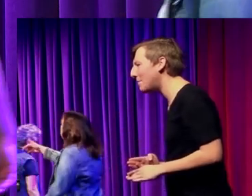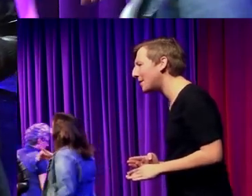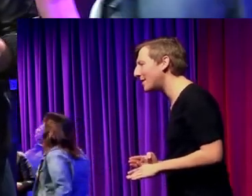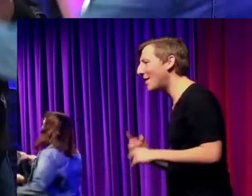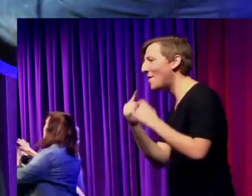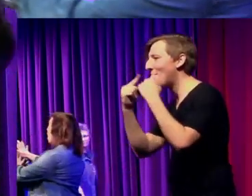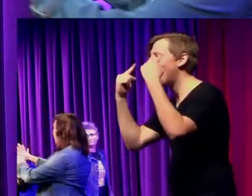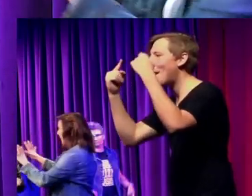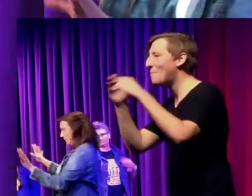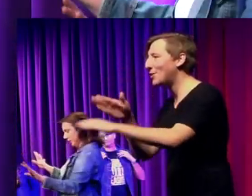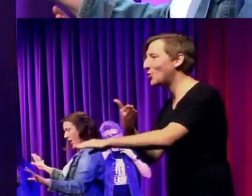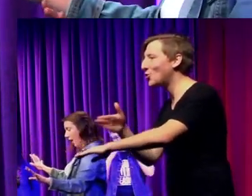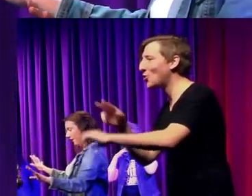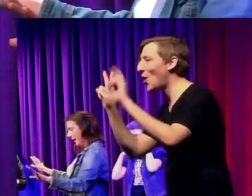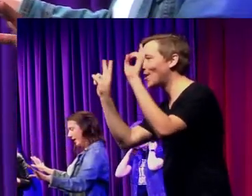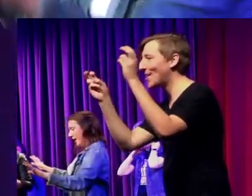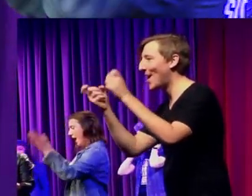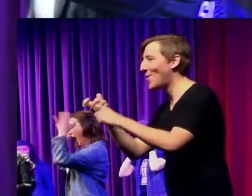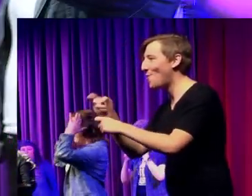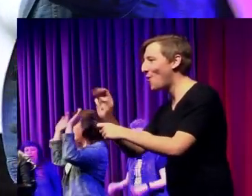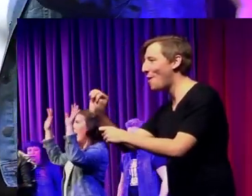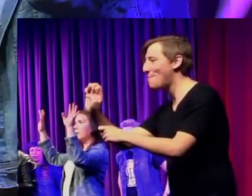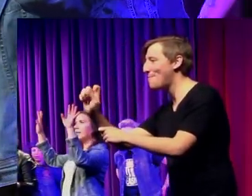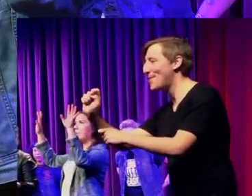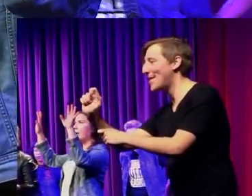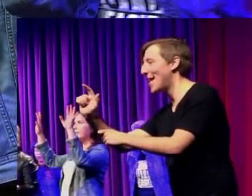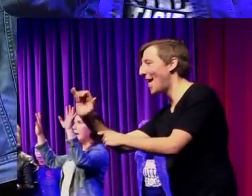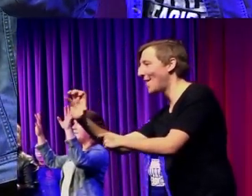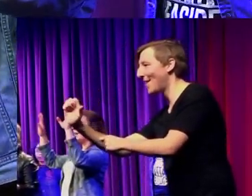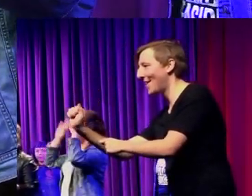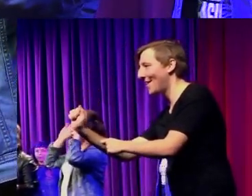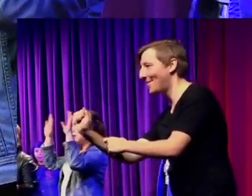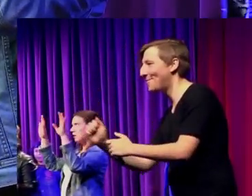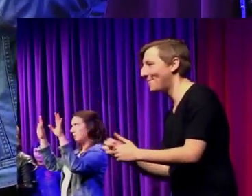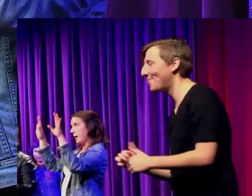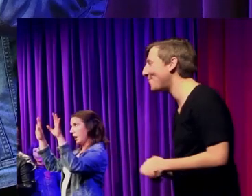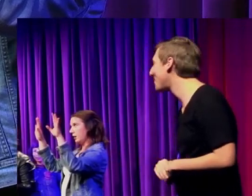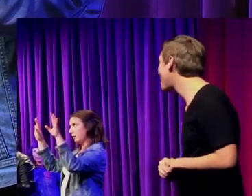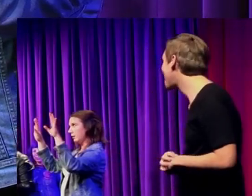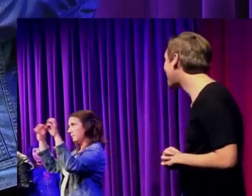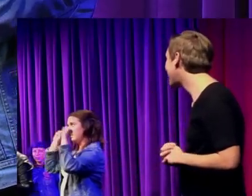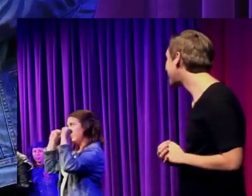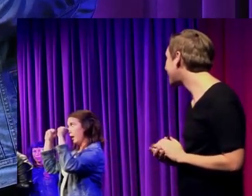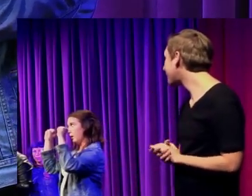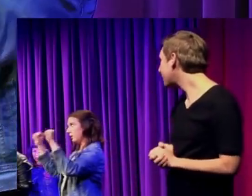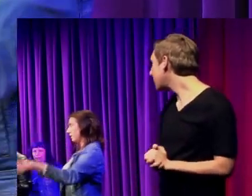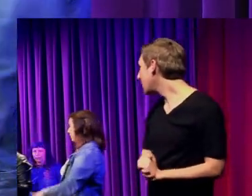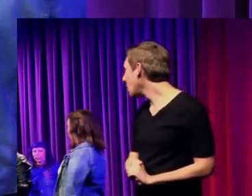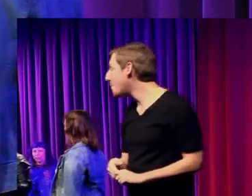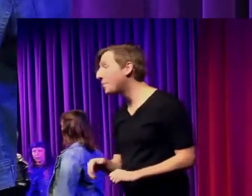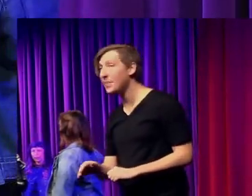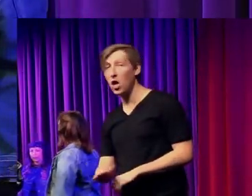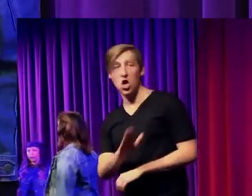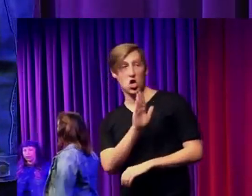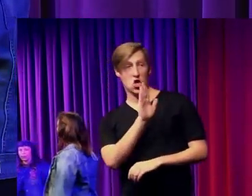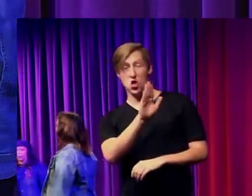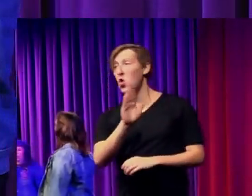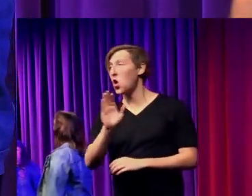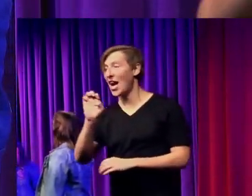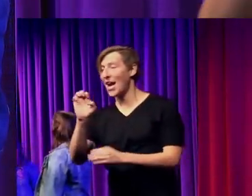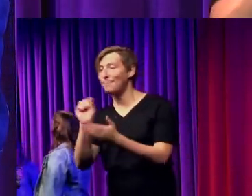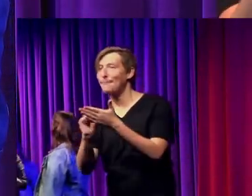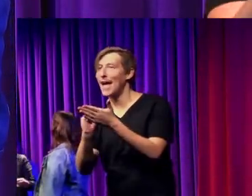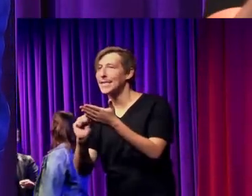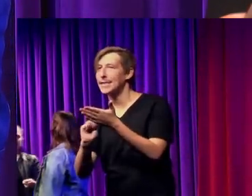Bethany. Hey, you get back. I'm sorry. I was up on something, you know, I'm back. Your essay was really